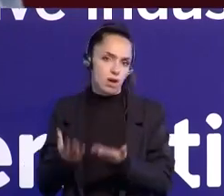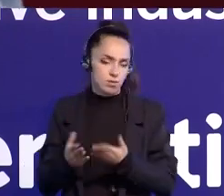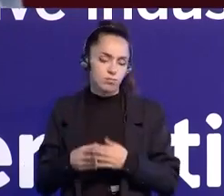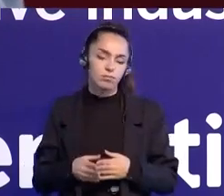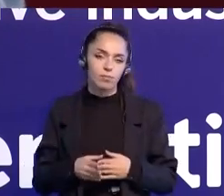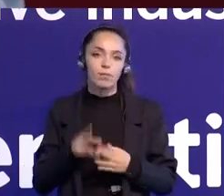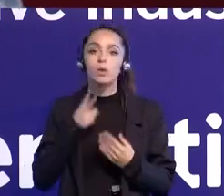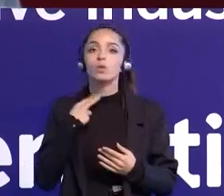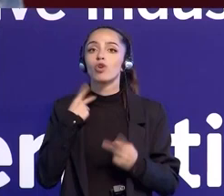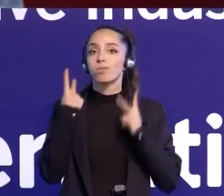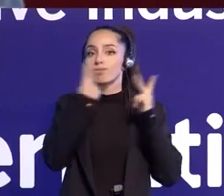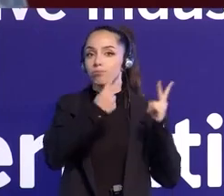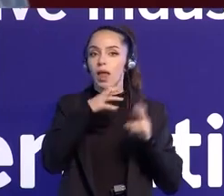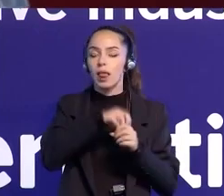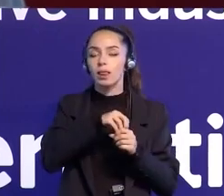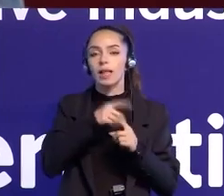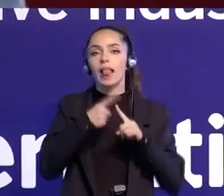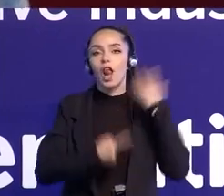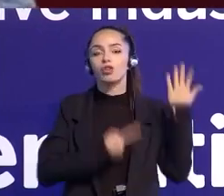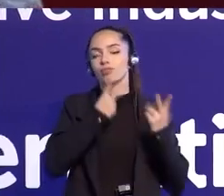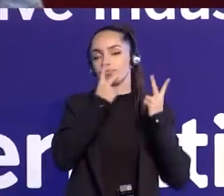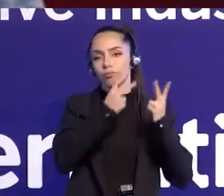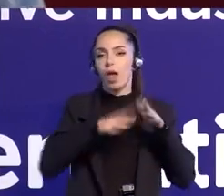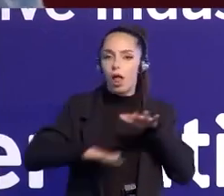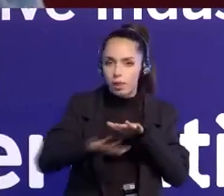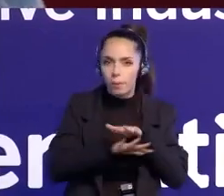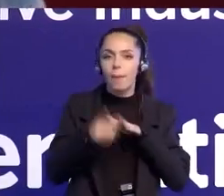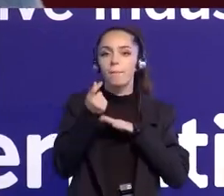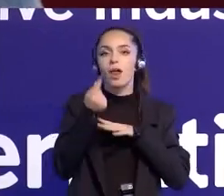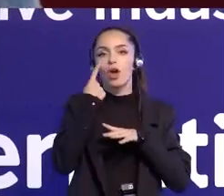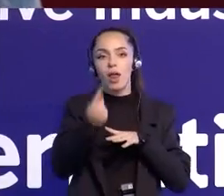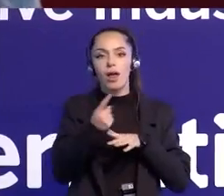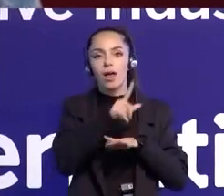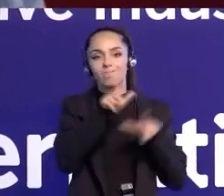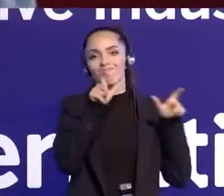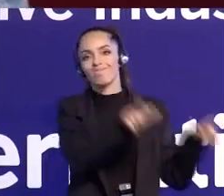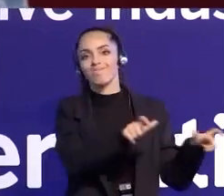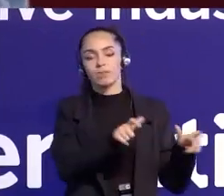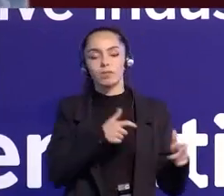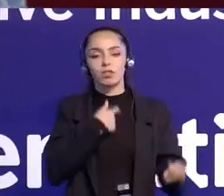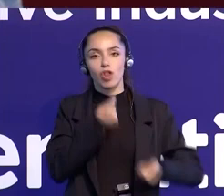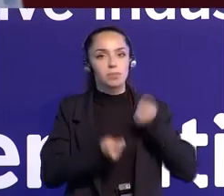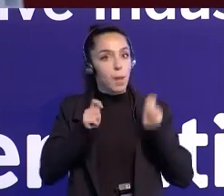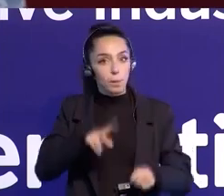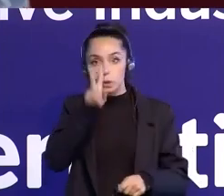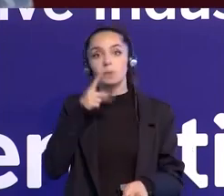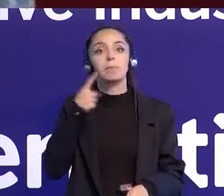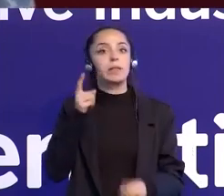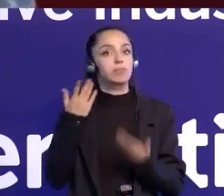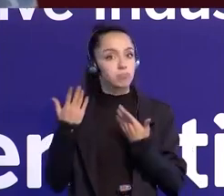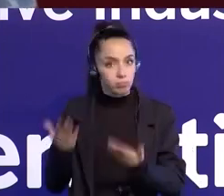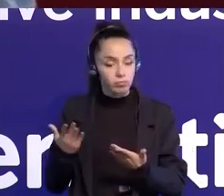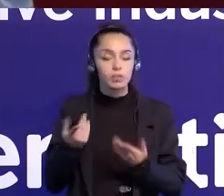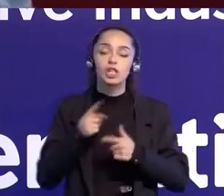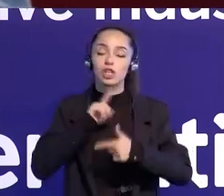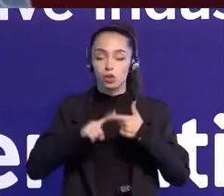digital infrastructure and financial services. Second, creative industries keep working and exporting